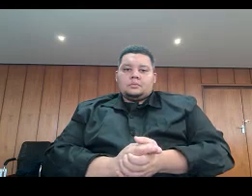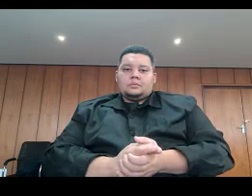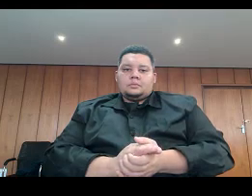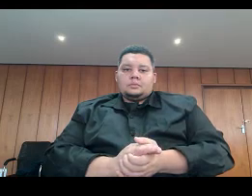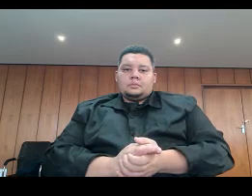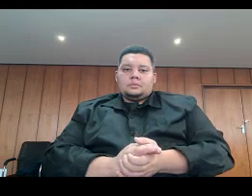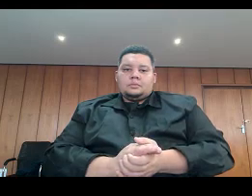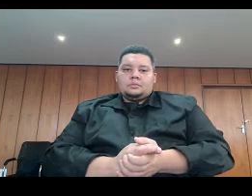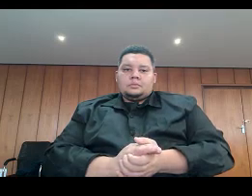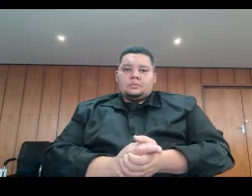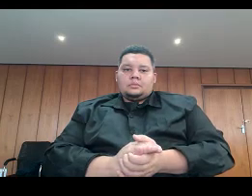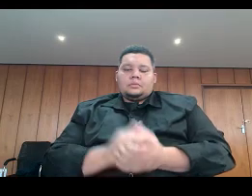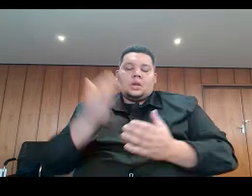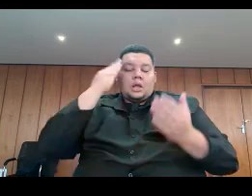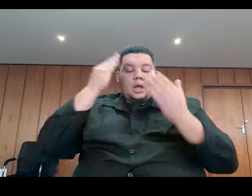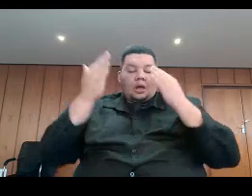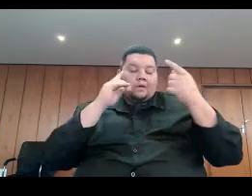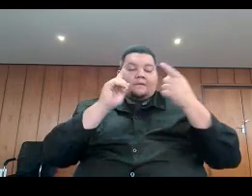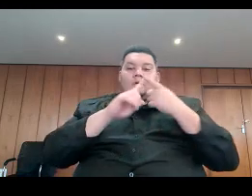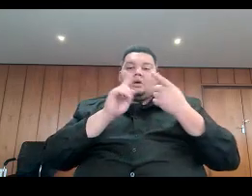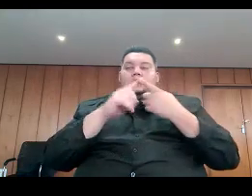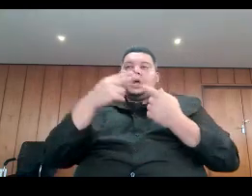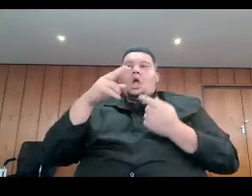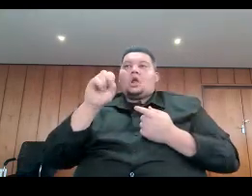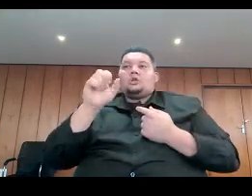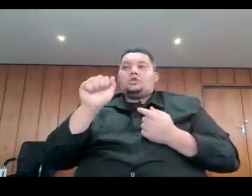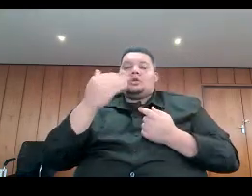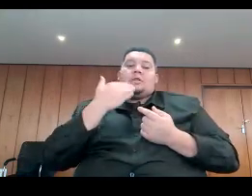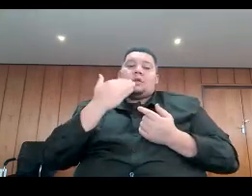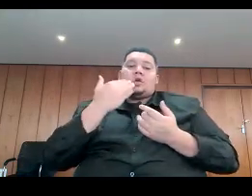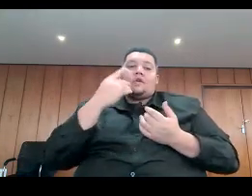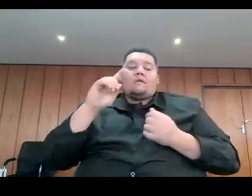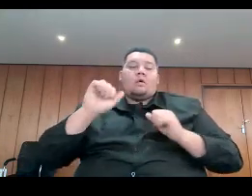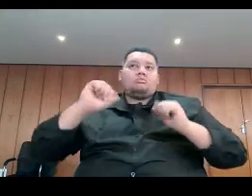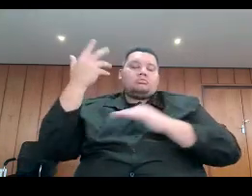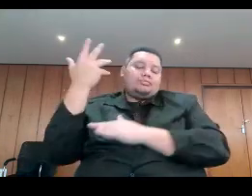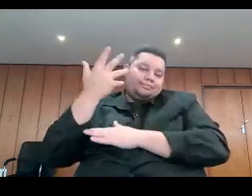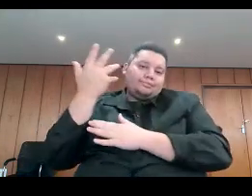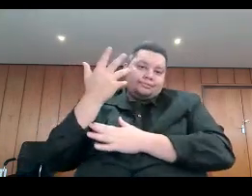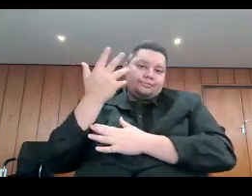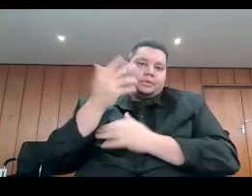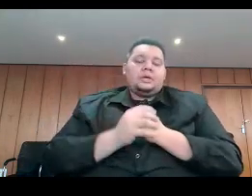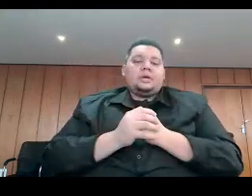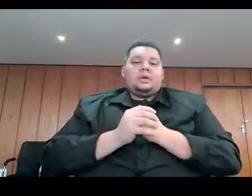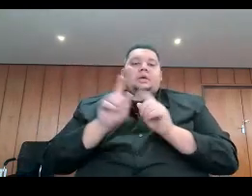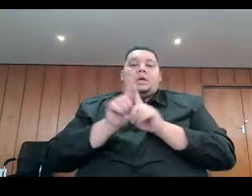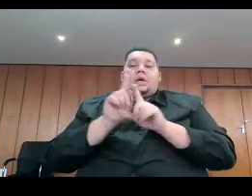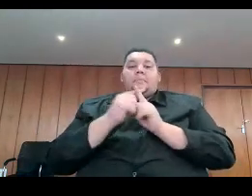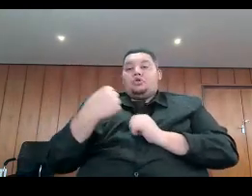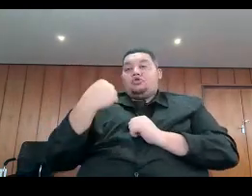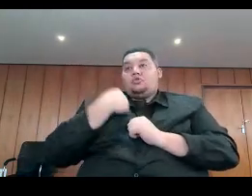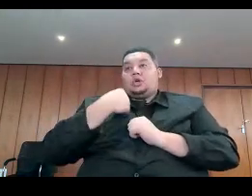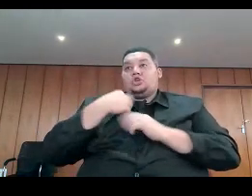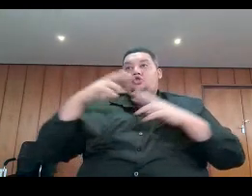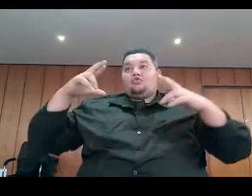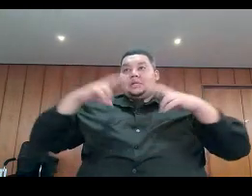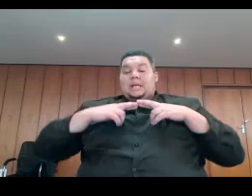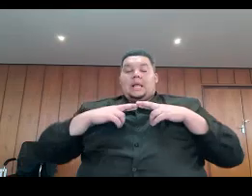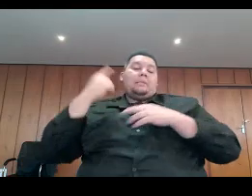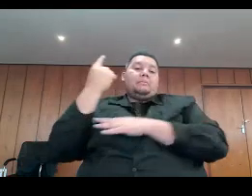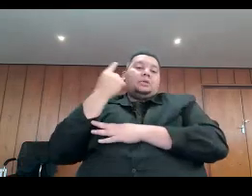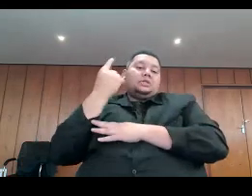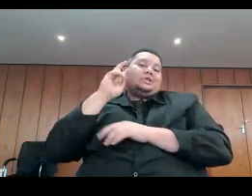Hi. First of all, Harsha, thank you for a brilliant presentation, as usual. As a recently retired principal of a special needs